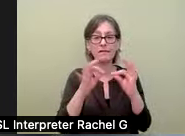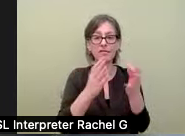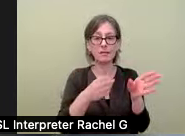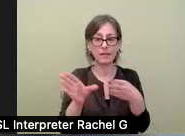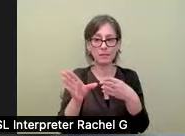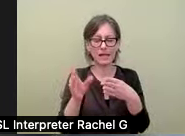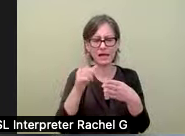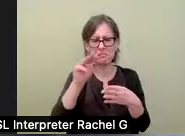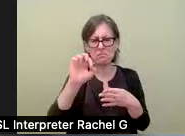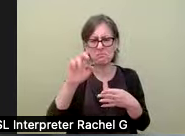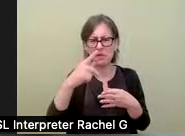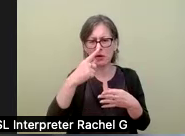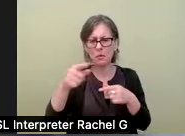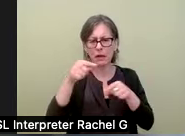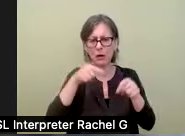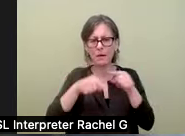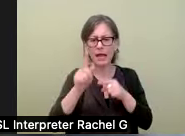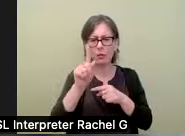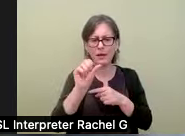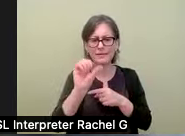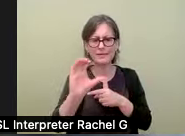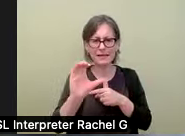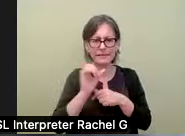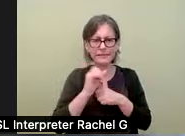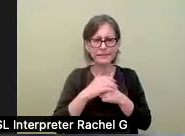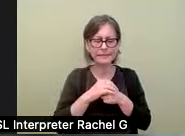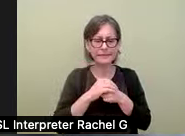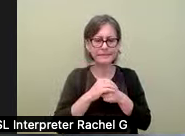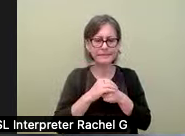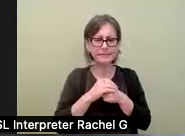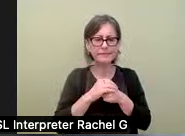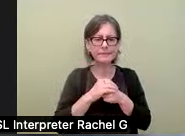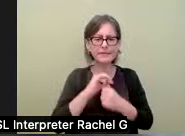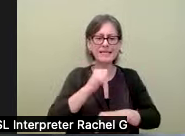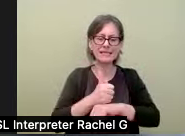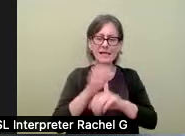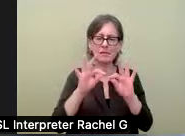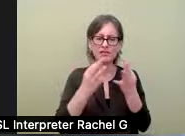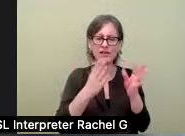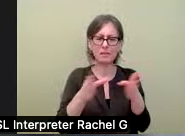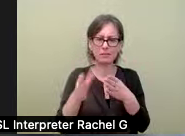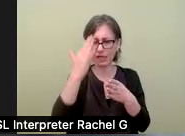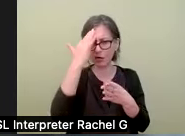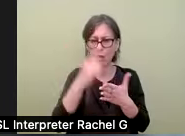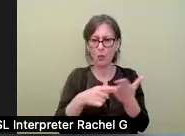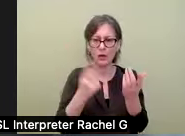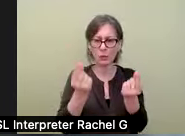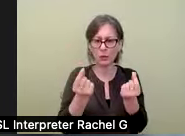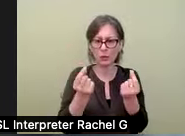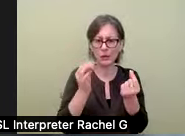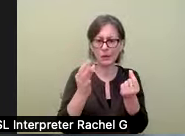if you could go back just for a second. Also, establishing a family plan, knowing what you're going to do if